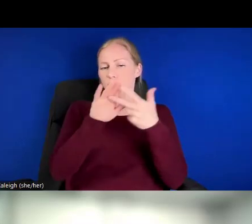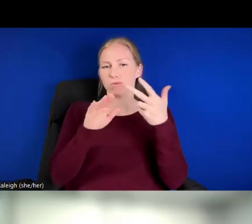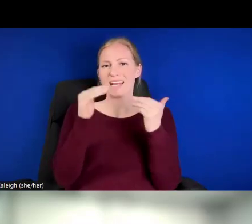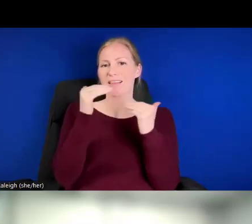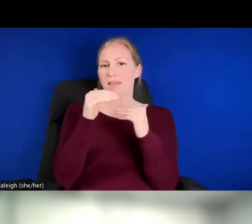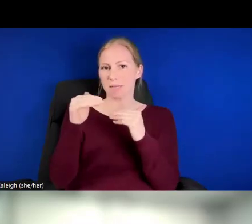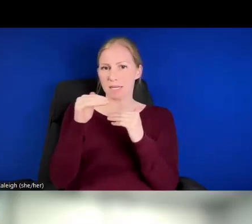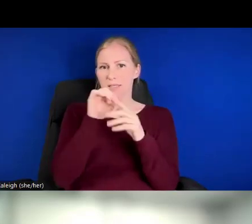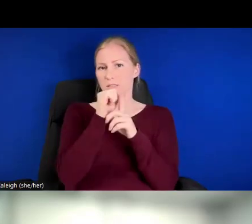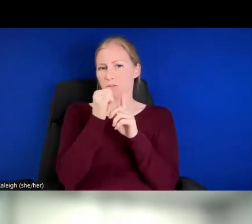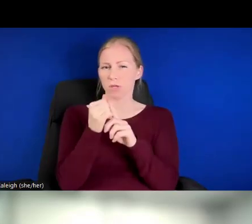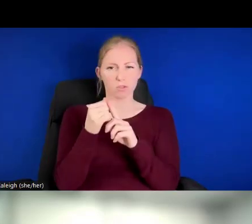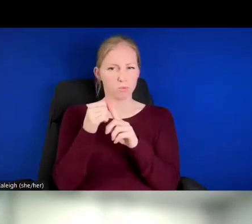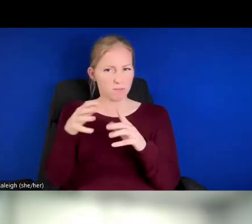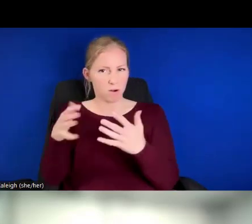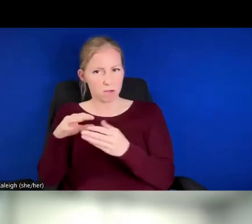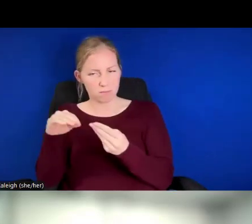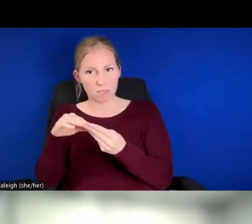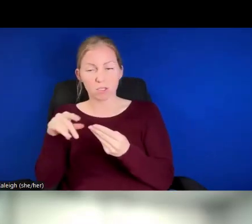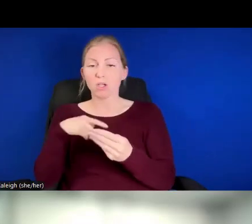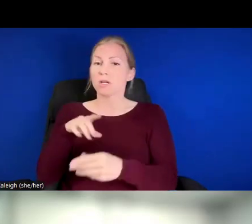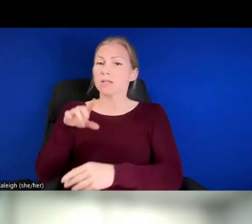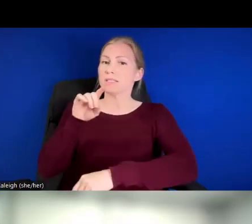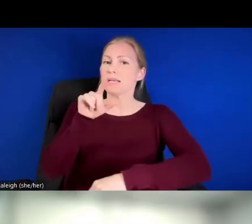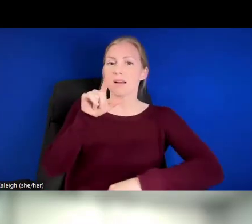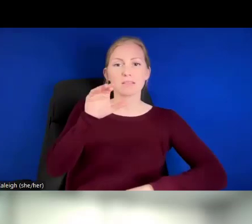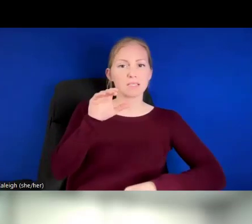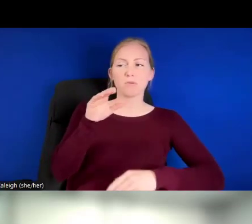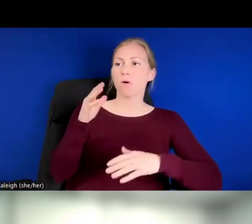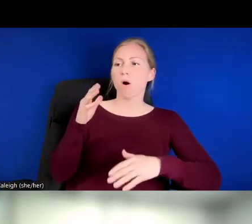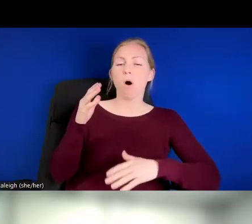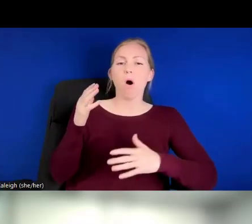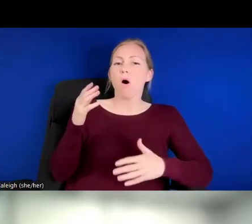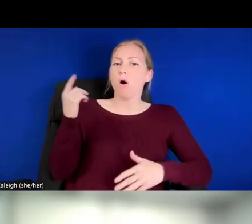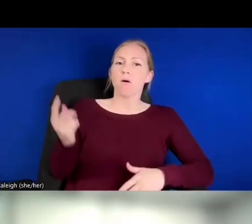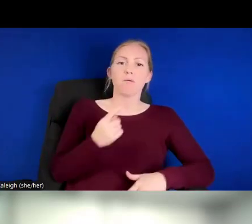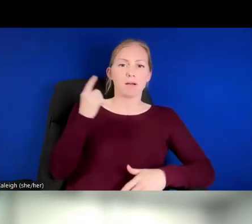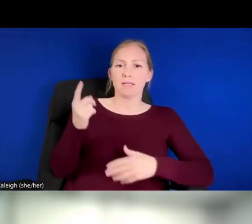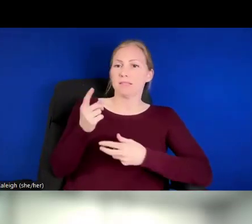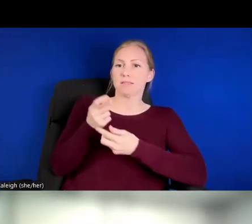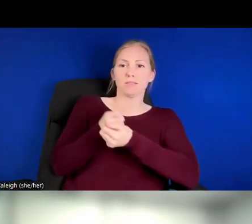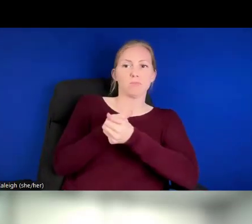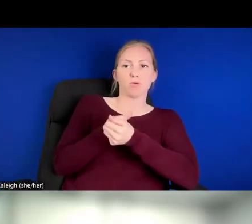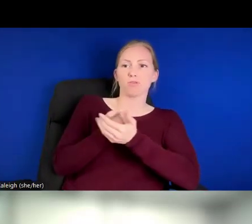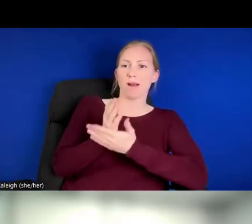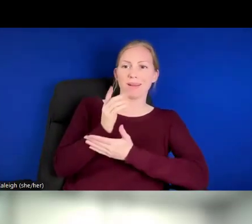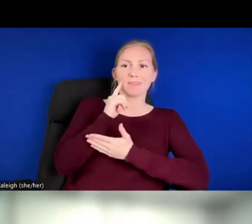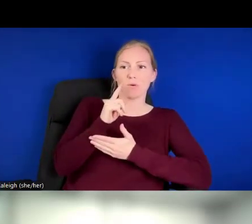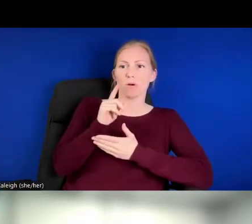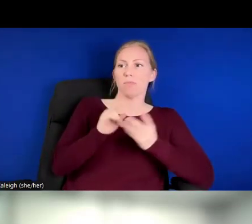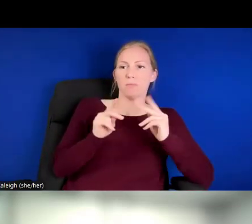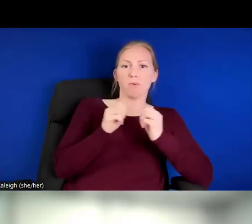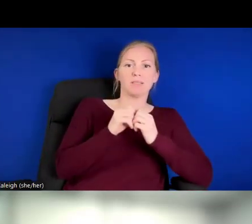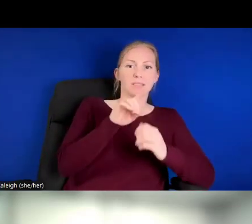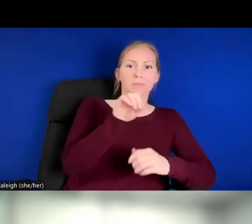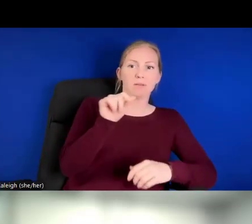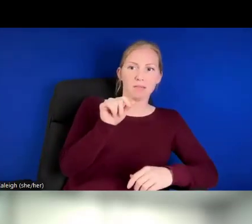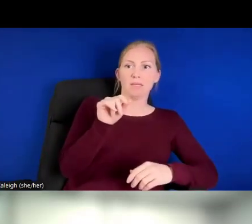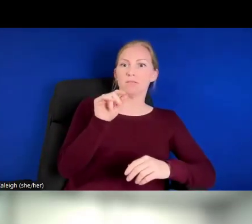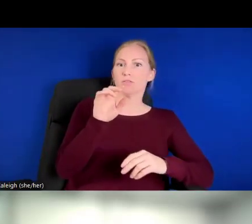always stand for the rights of individuals with disabilities to have their rights